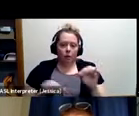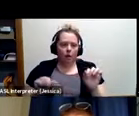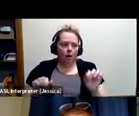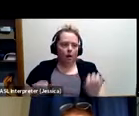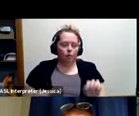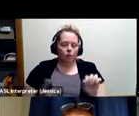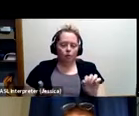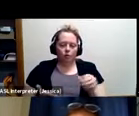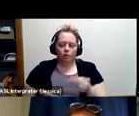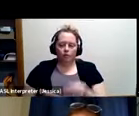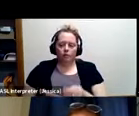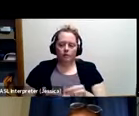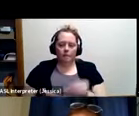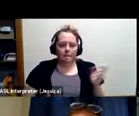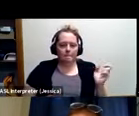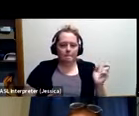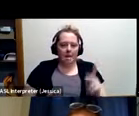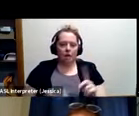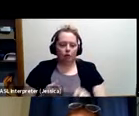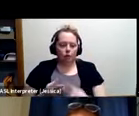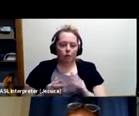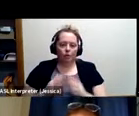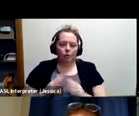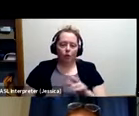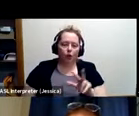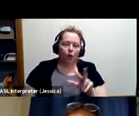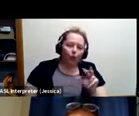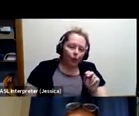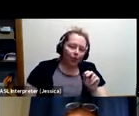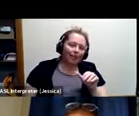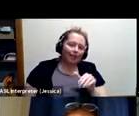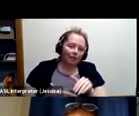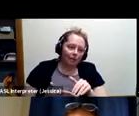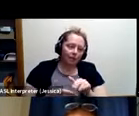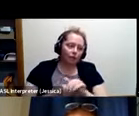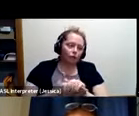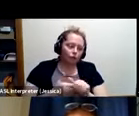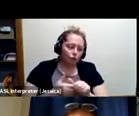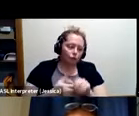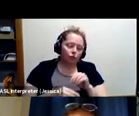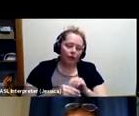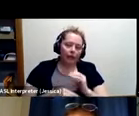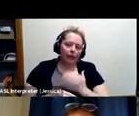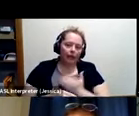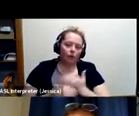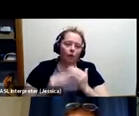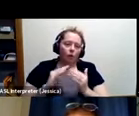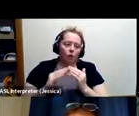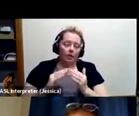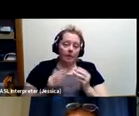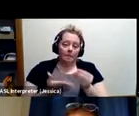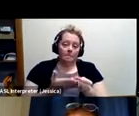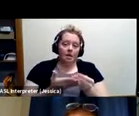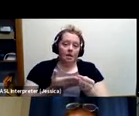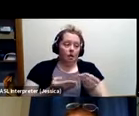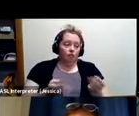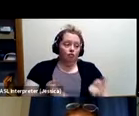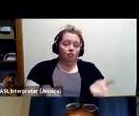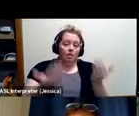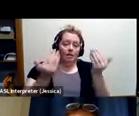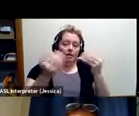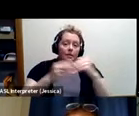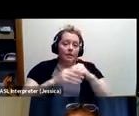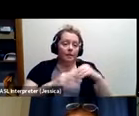$30,000 during COVID, and we raised this money in a grassroots way. Pittsburgh and